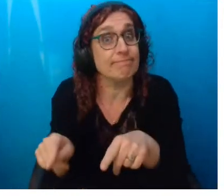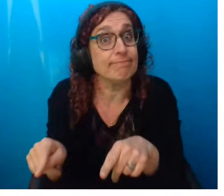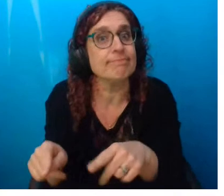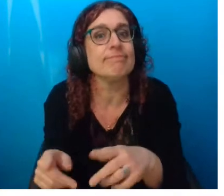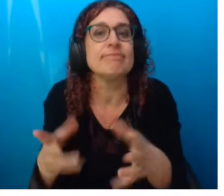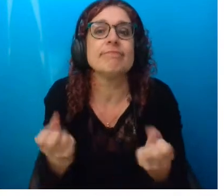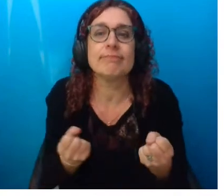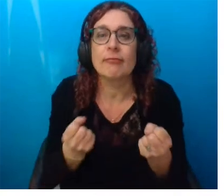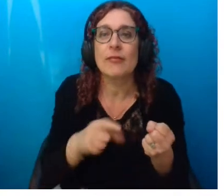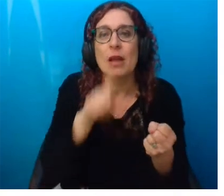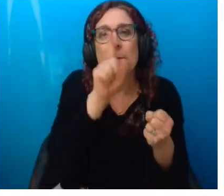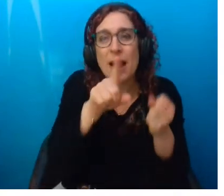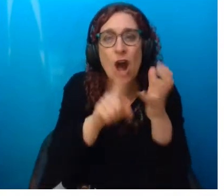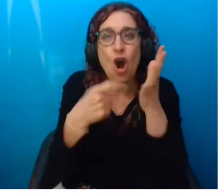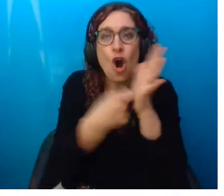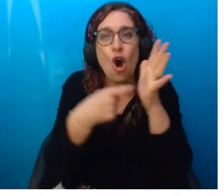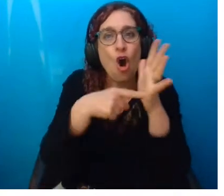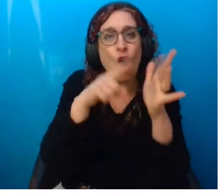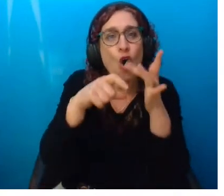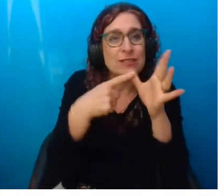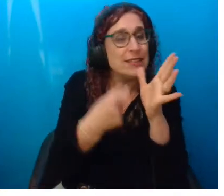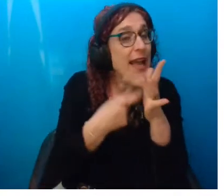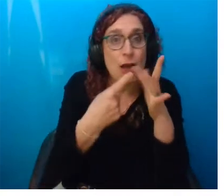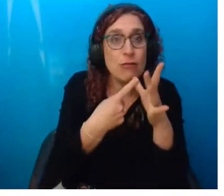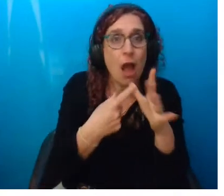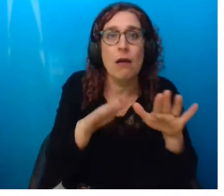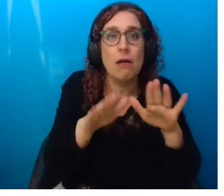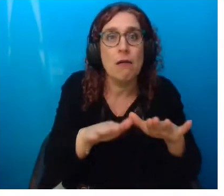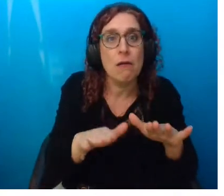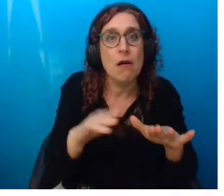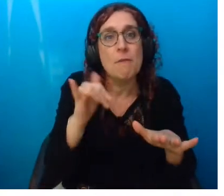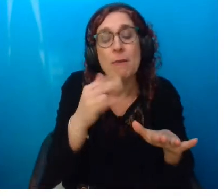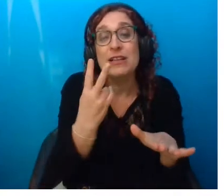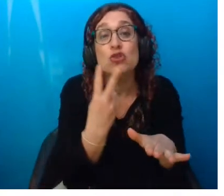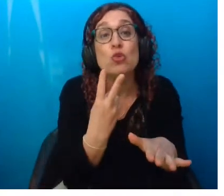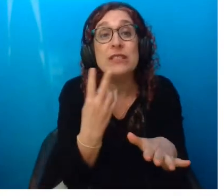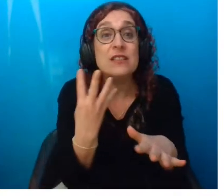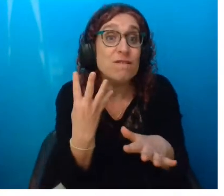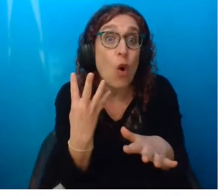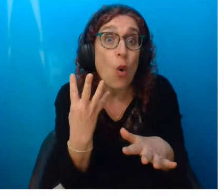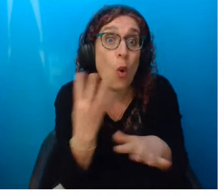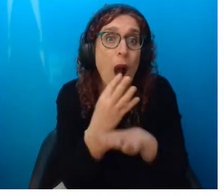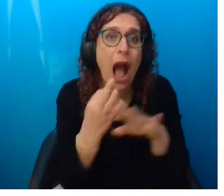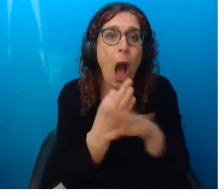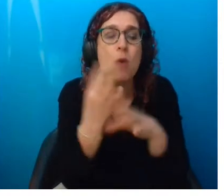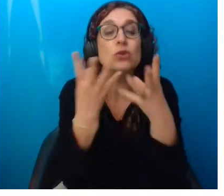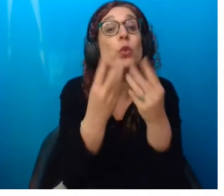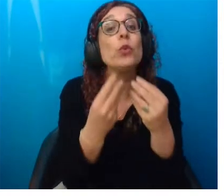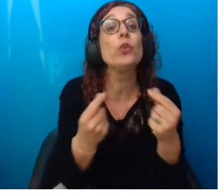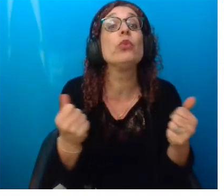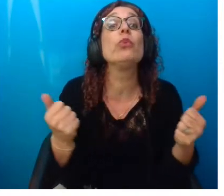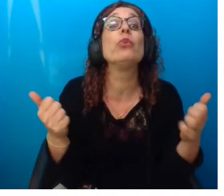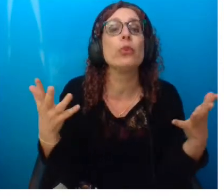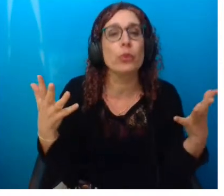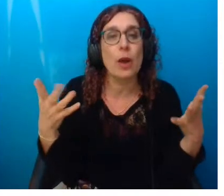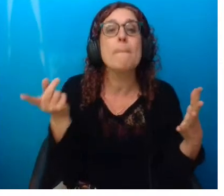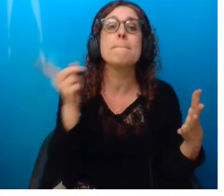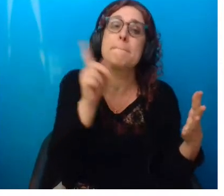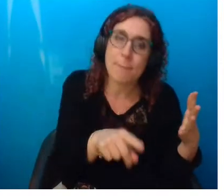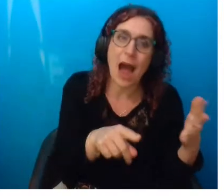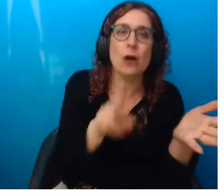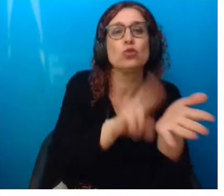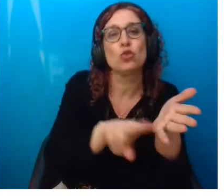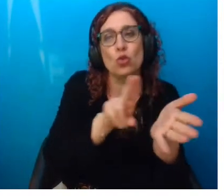pollen, it settles within 24 hours with no long-term skin change. So it goes back to normal